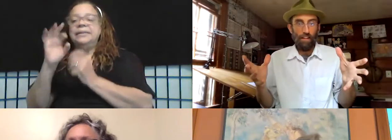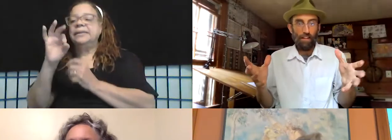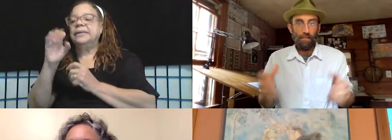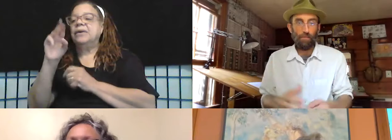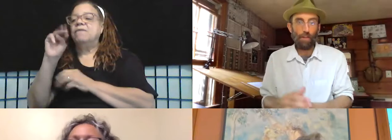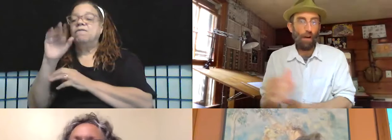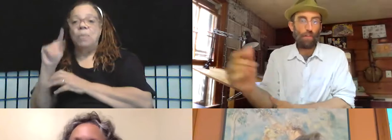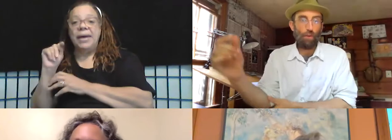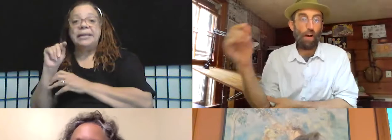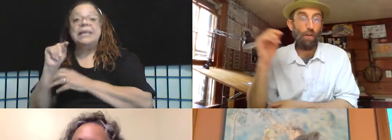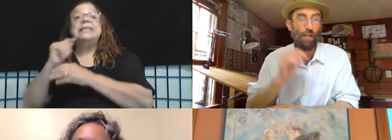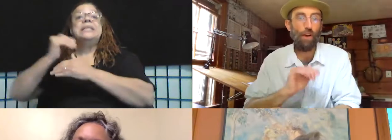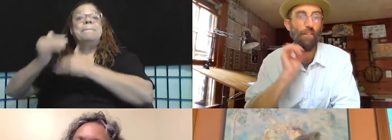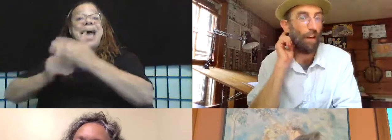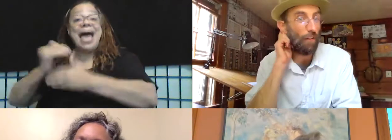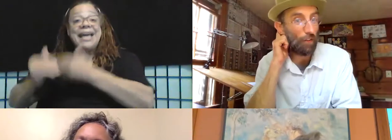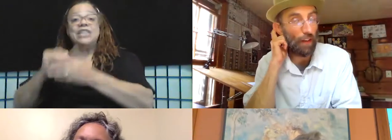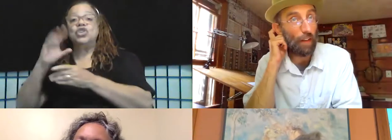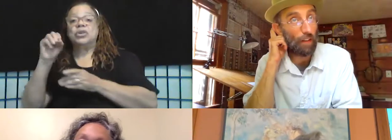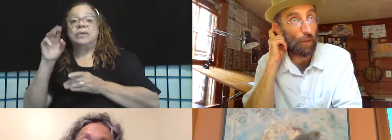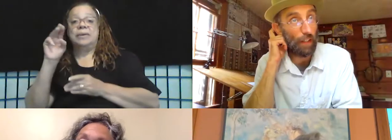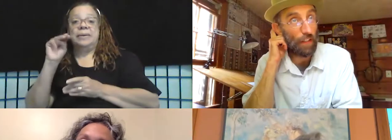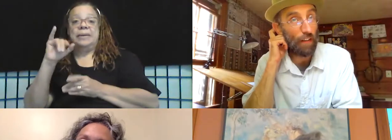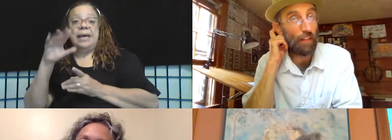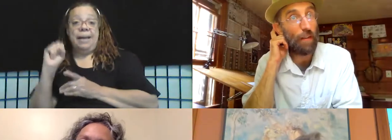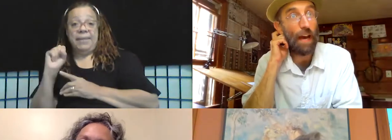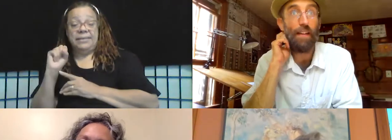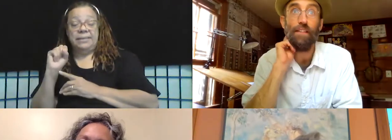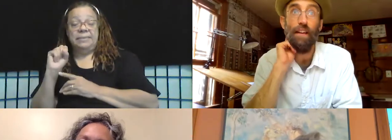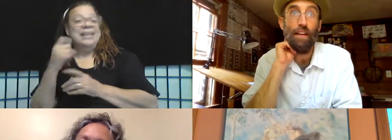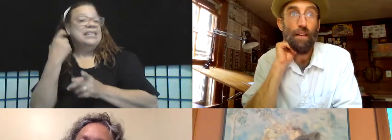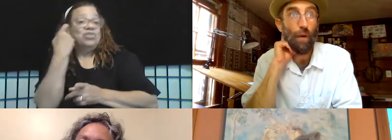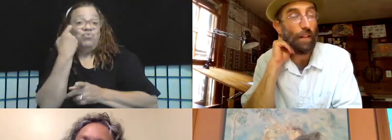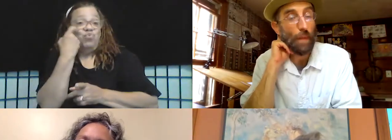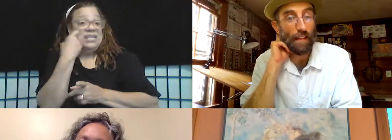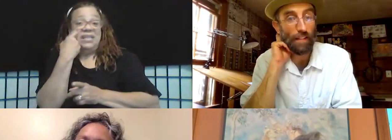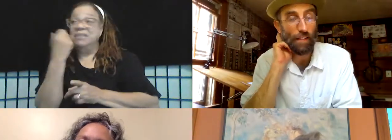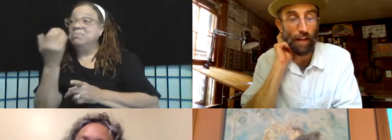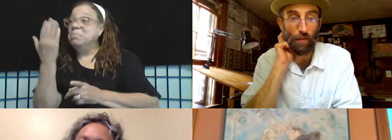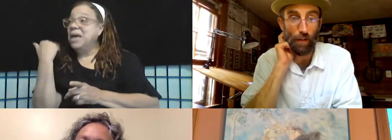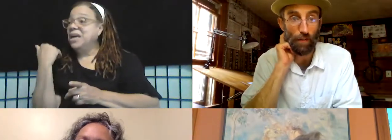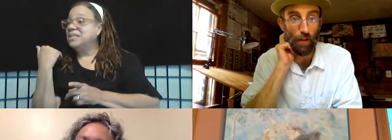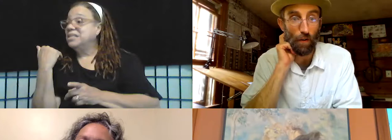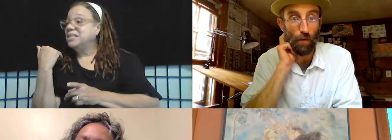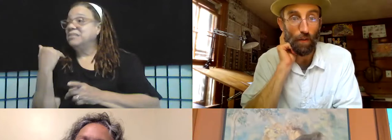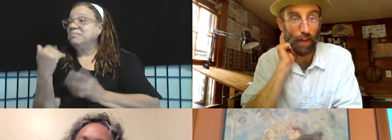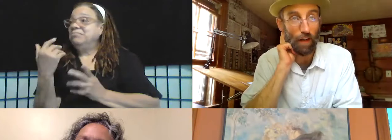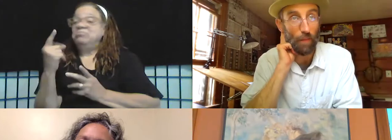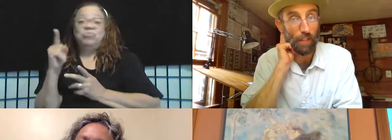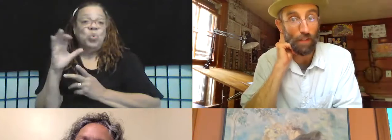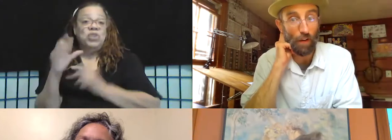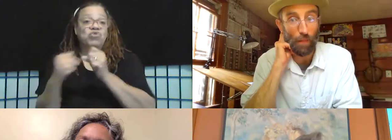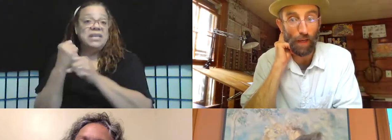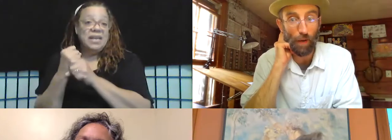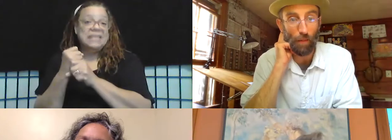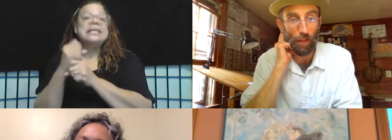comics. Comics were not always graphic novels. It's really just in the past century or so that